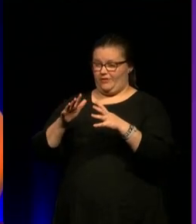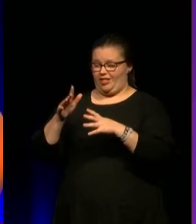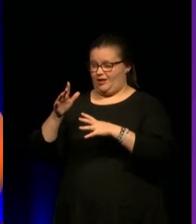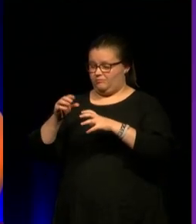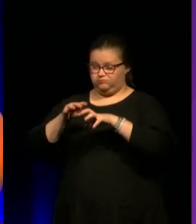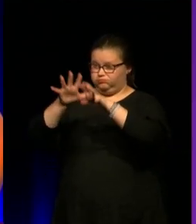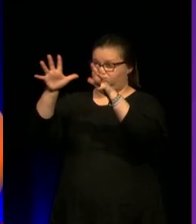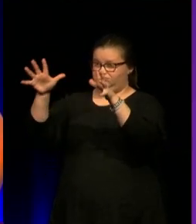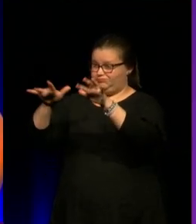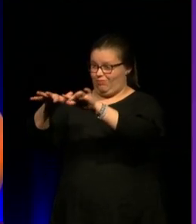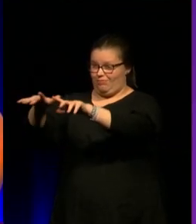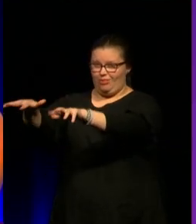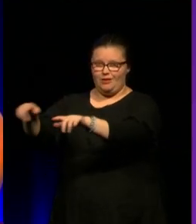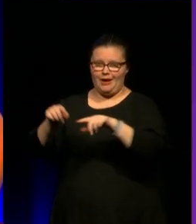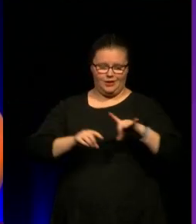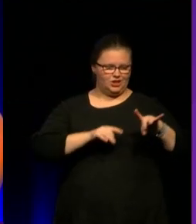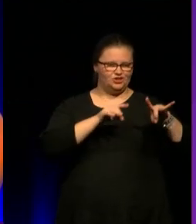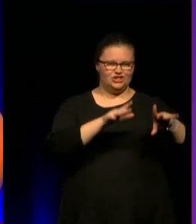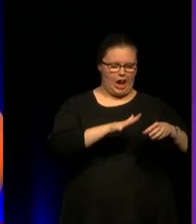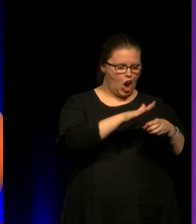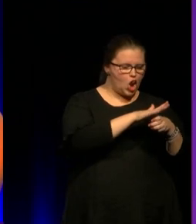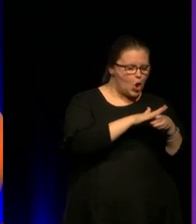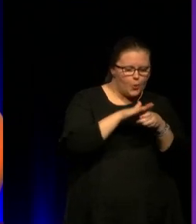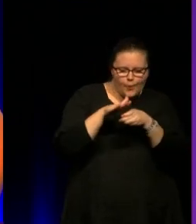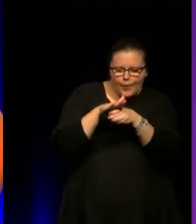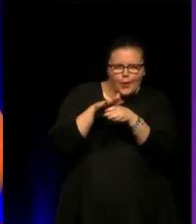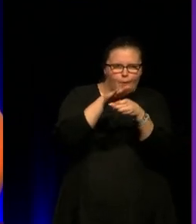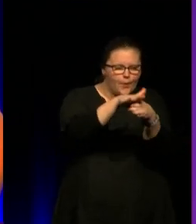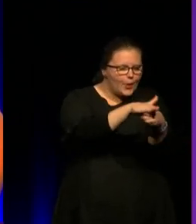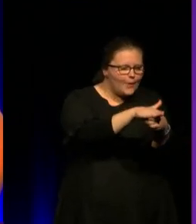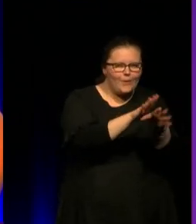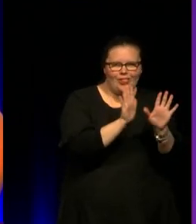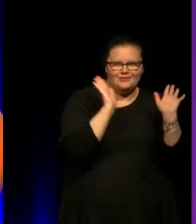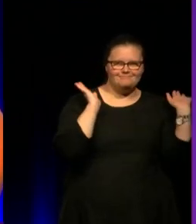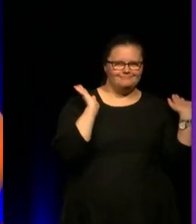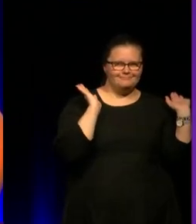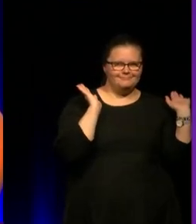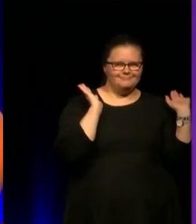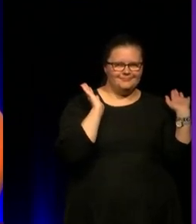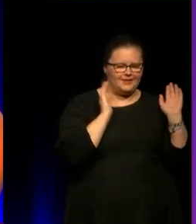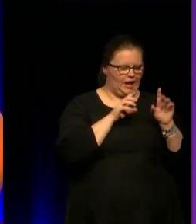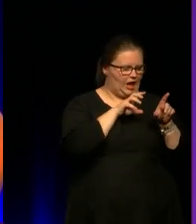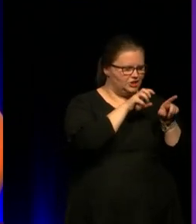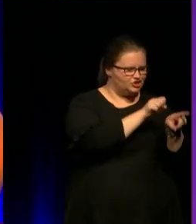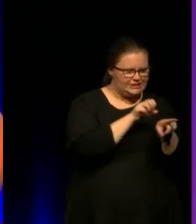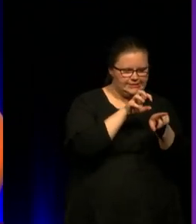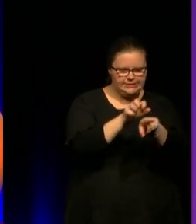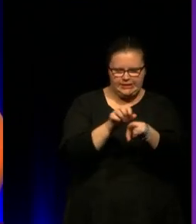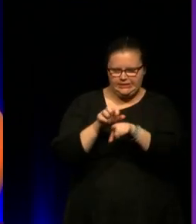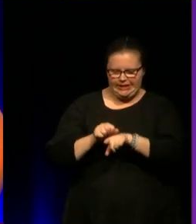it's everywhere. In Australia, there are localized little outbursts here and there, and chasing every single